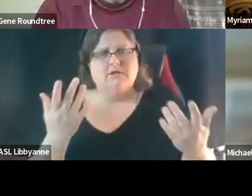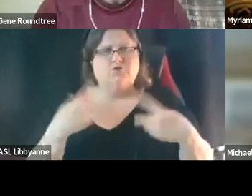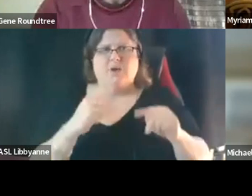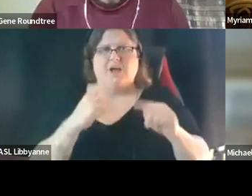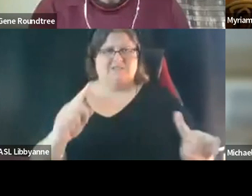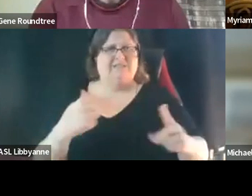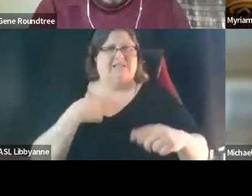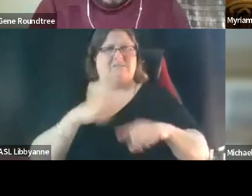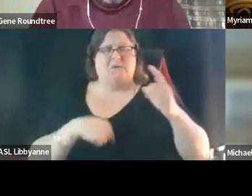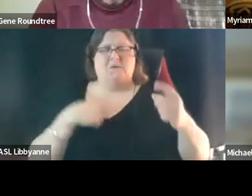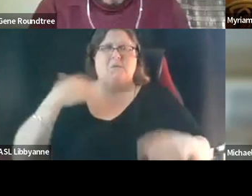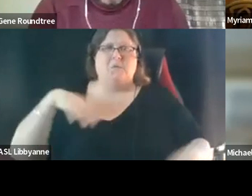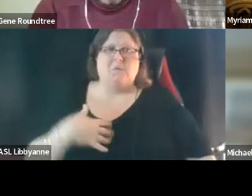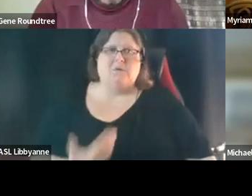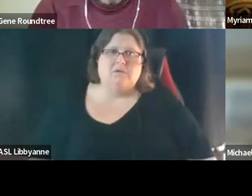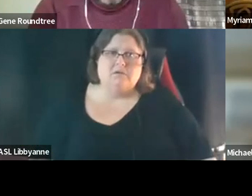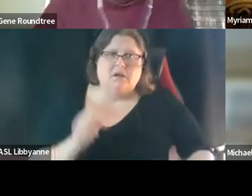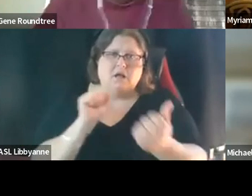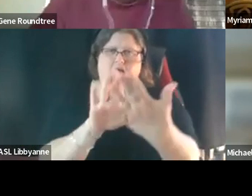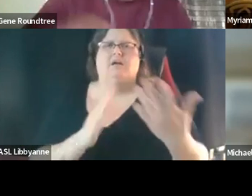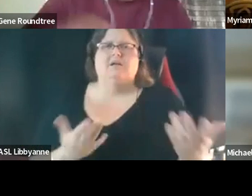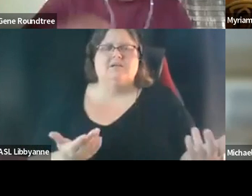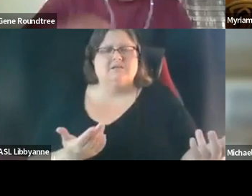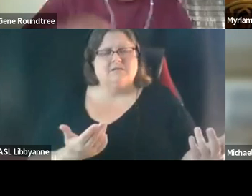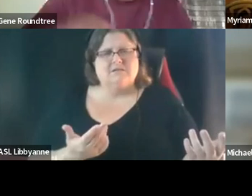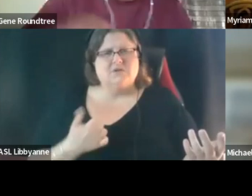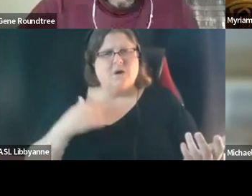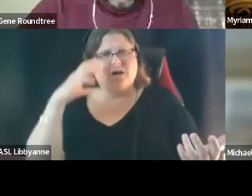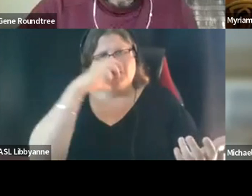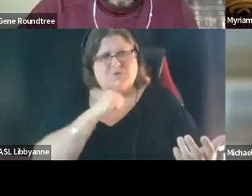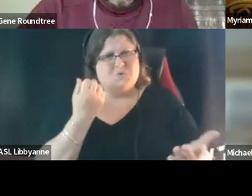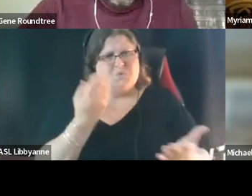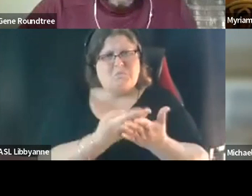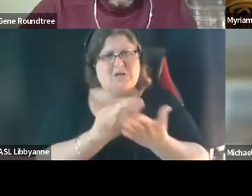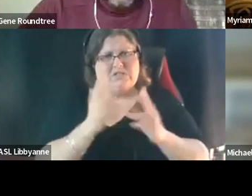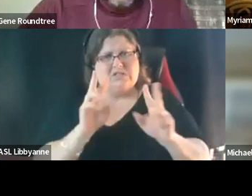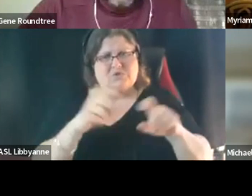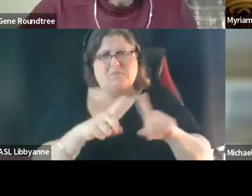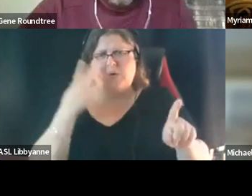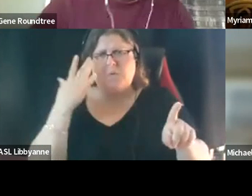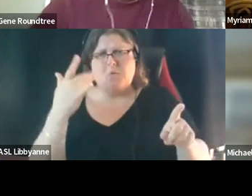So I assume there are budget considerations, but I just don't know. Why are people failing?